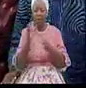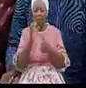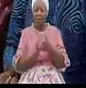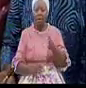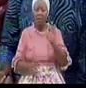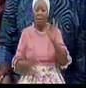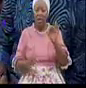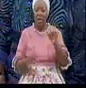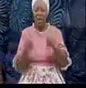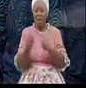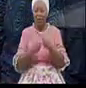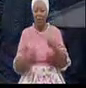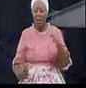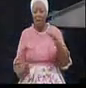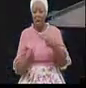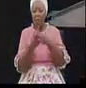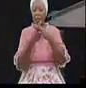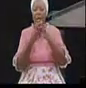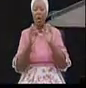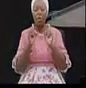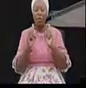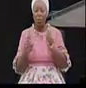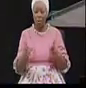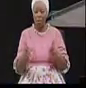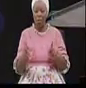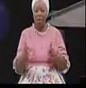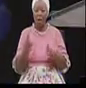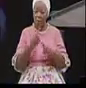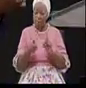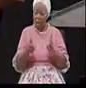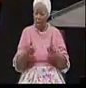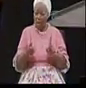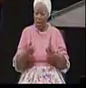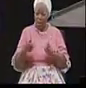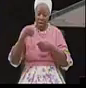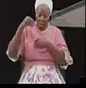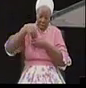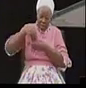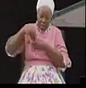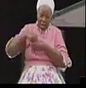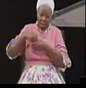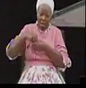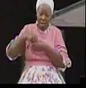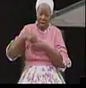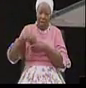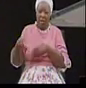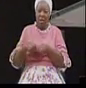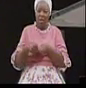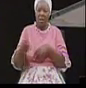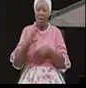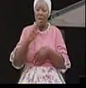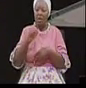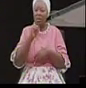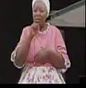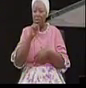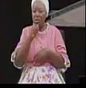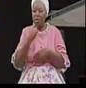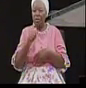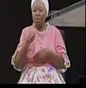everything appeared all right, but internally they had not